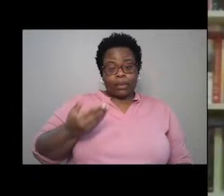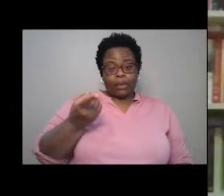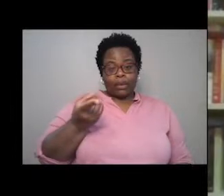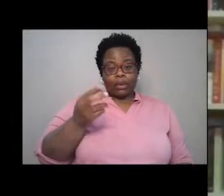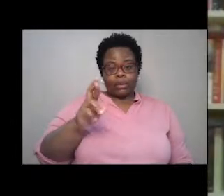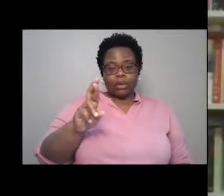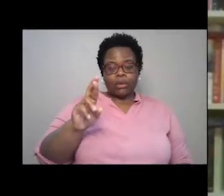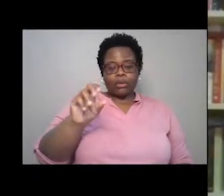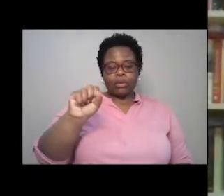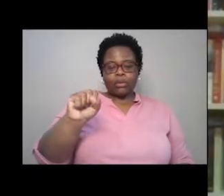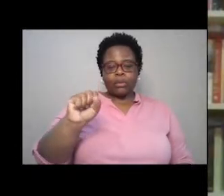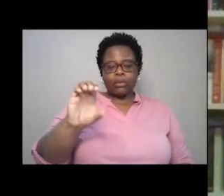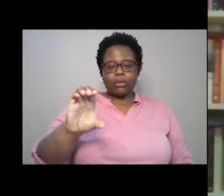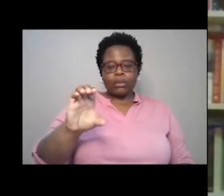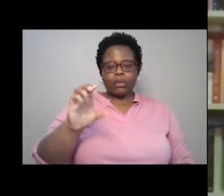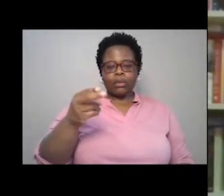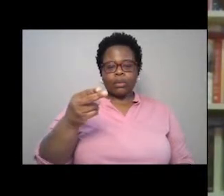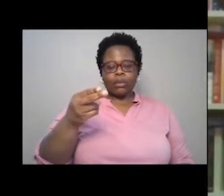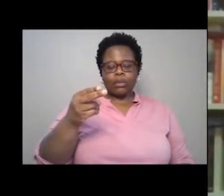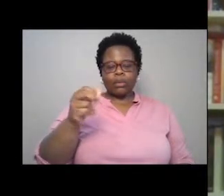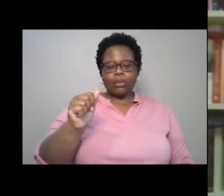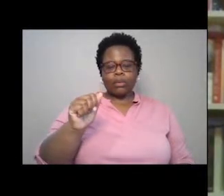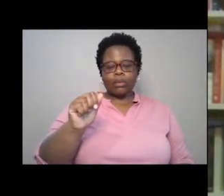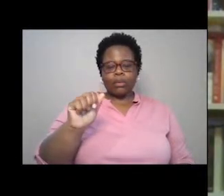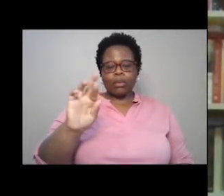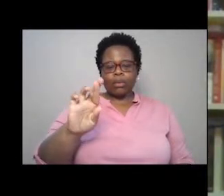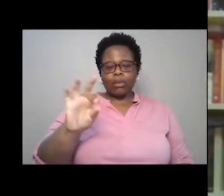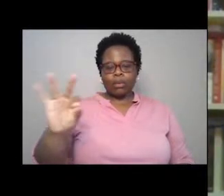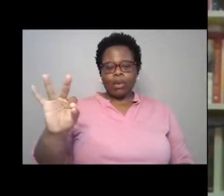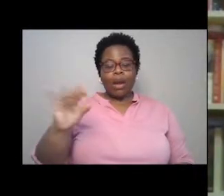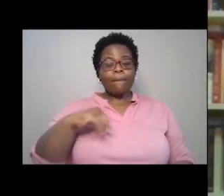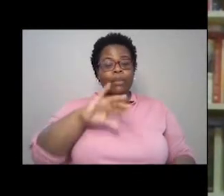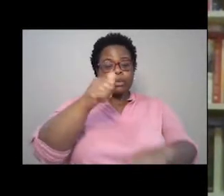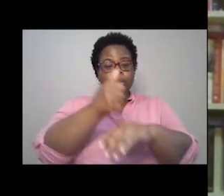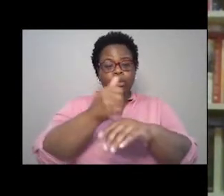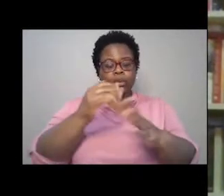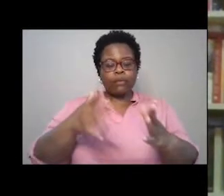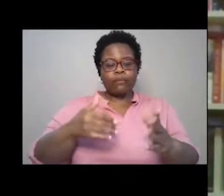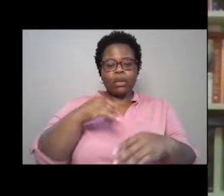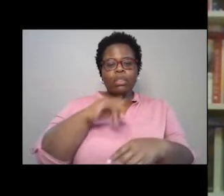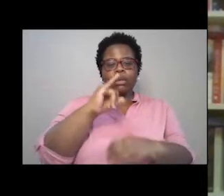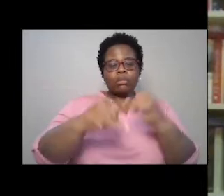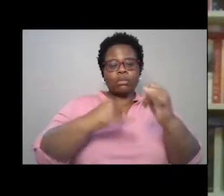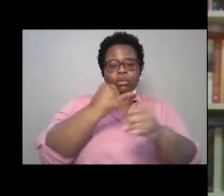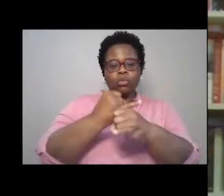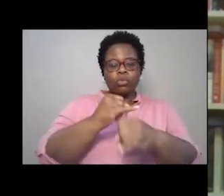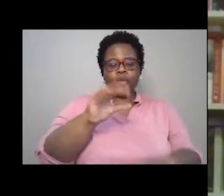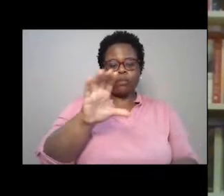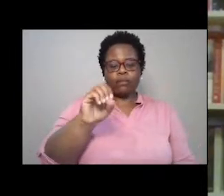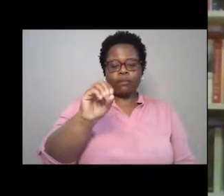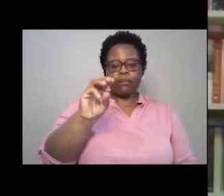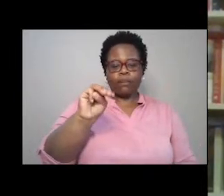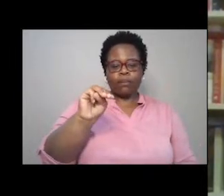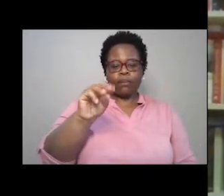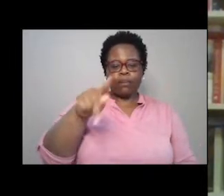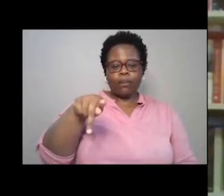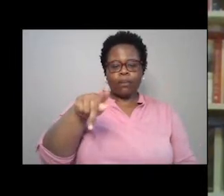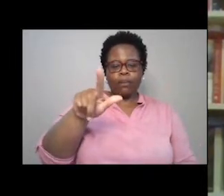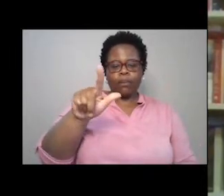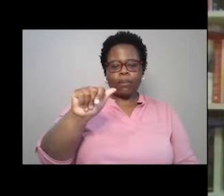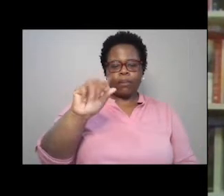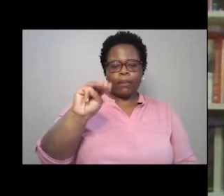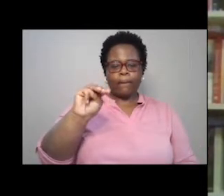Hi, I'm Dr. Constance Scharf. I am the founder of the Institute for Complementary and Indigenous Mental Health